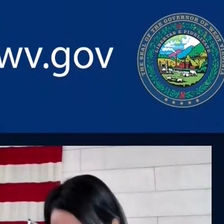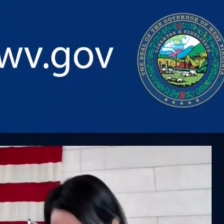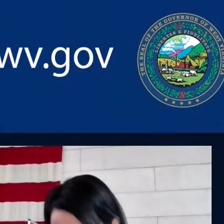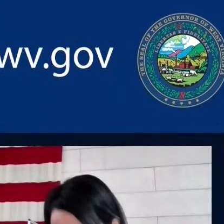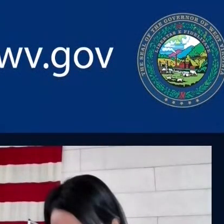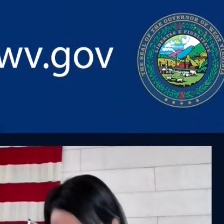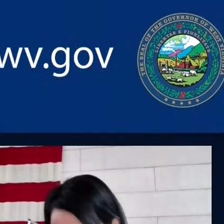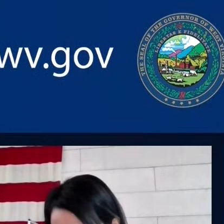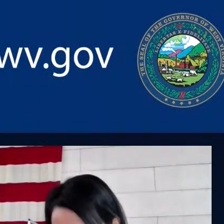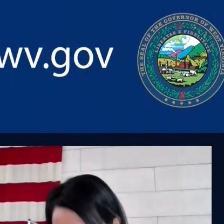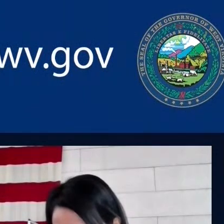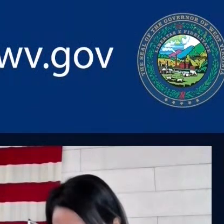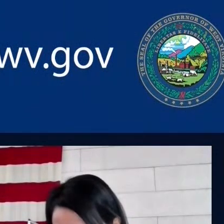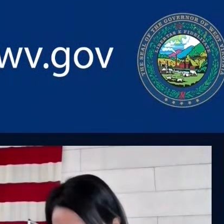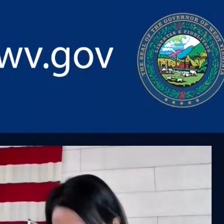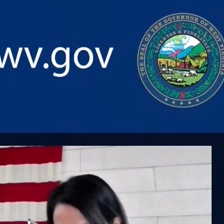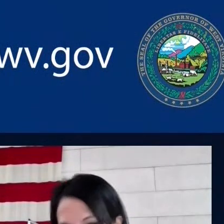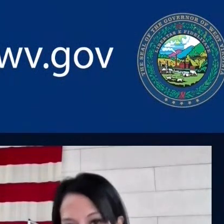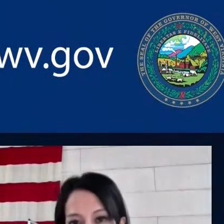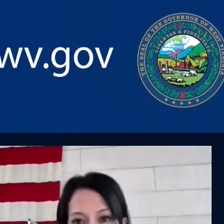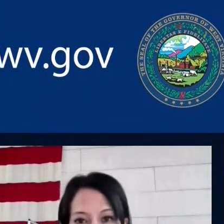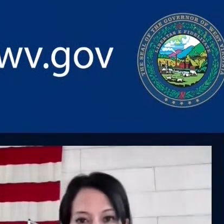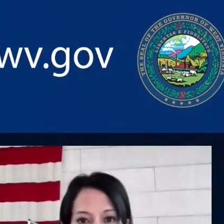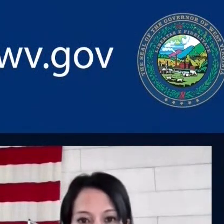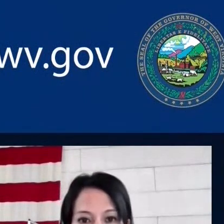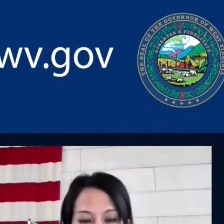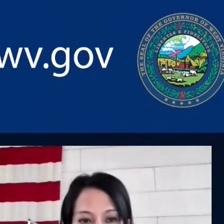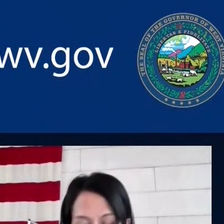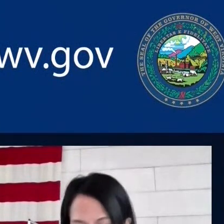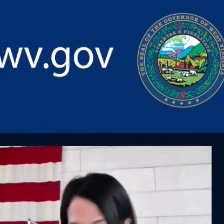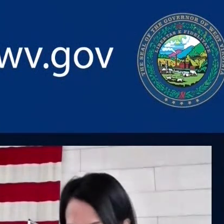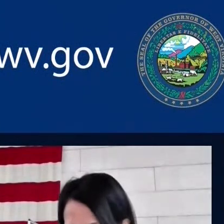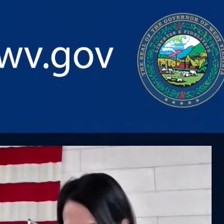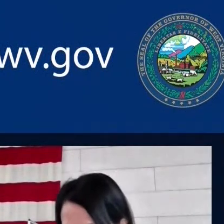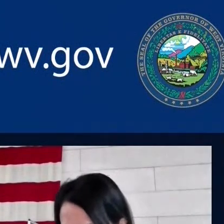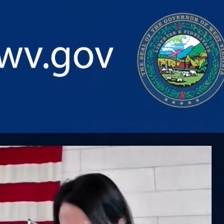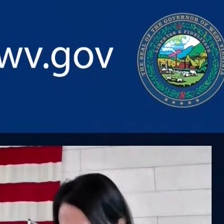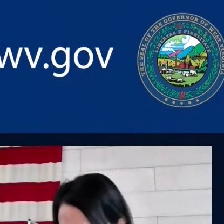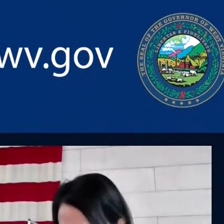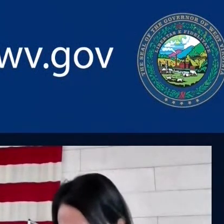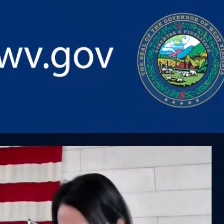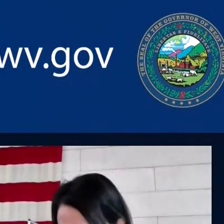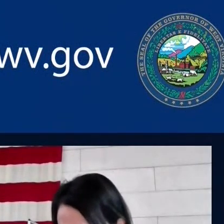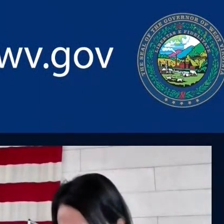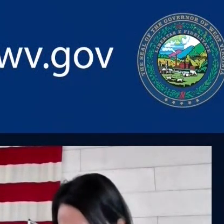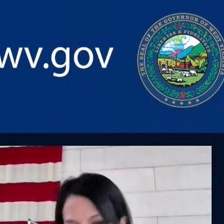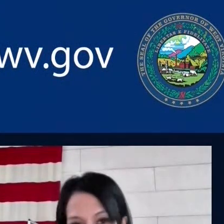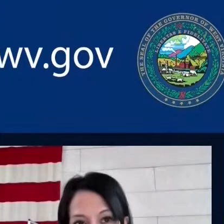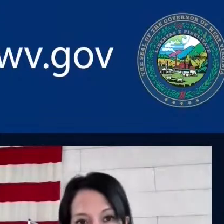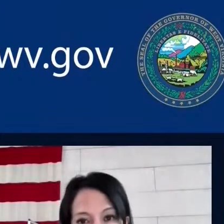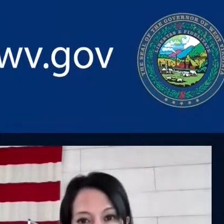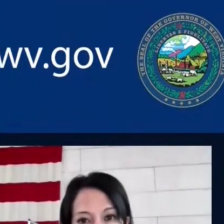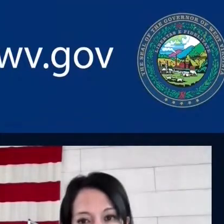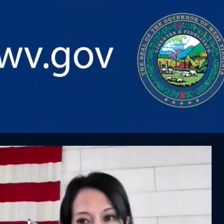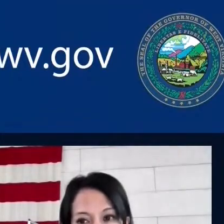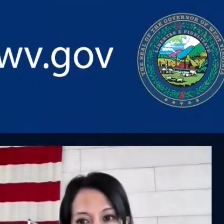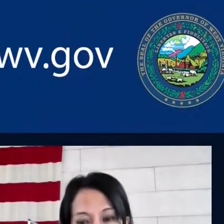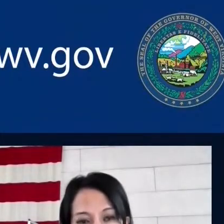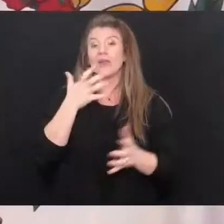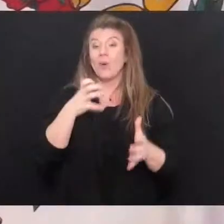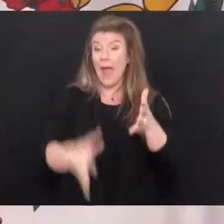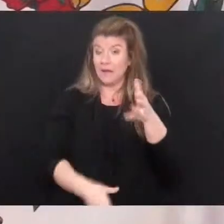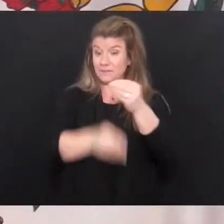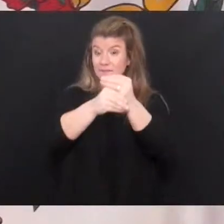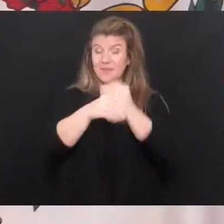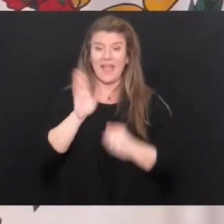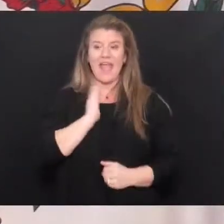Thanks, Phil. That was our last question. Governor Justice, back to you. Before we go close, let me just add this.